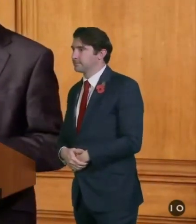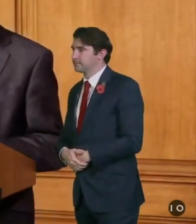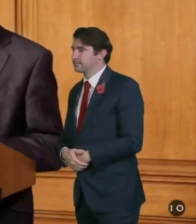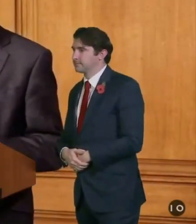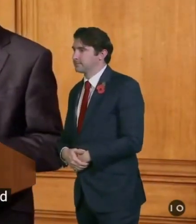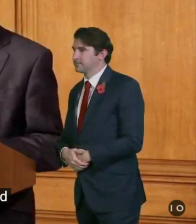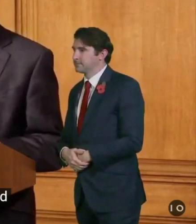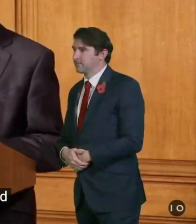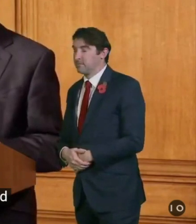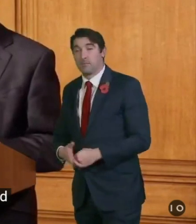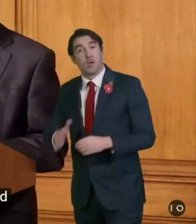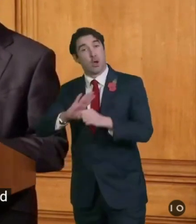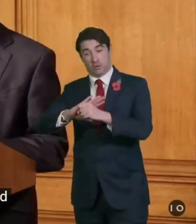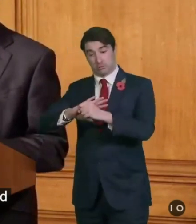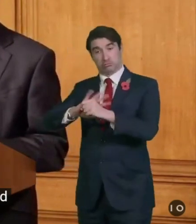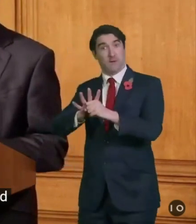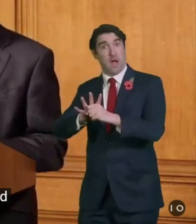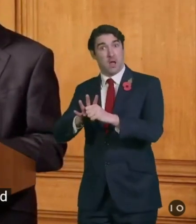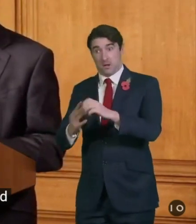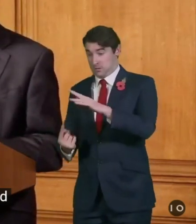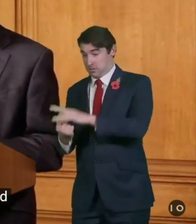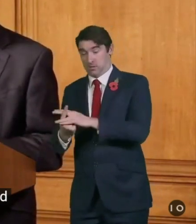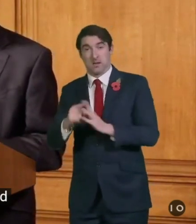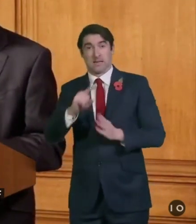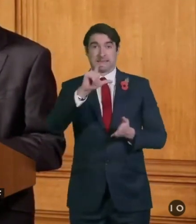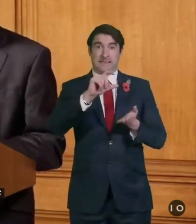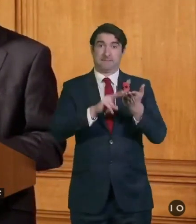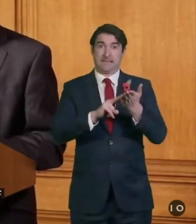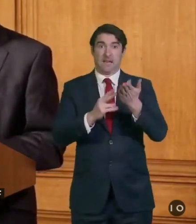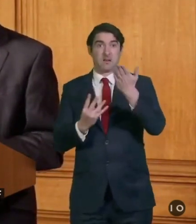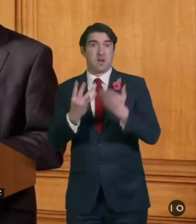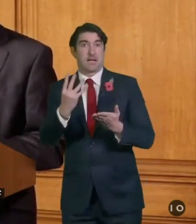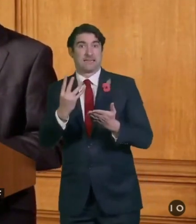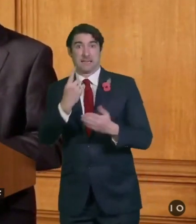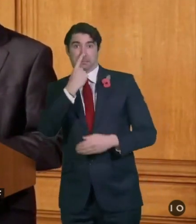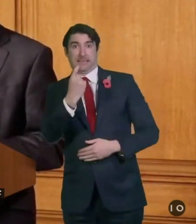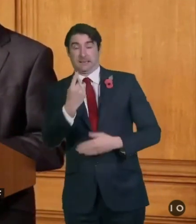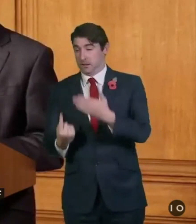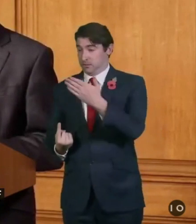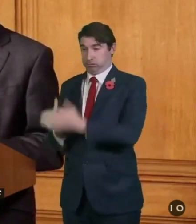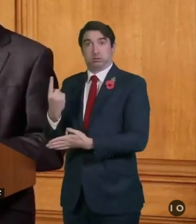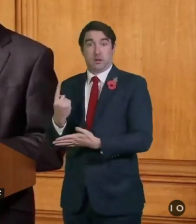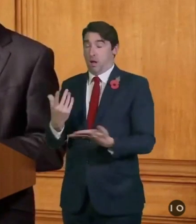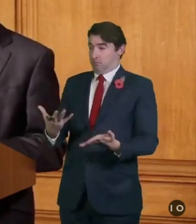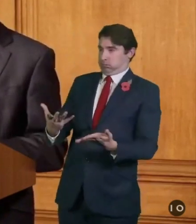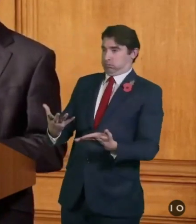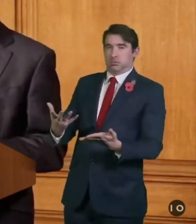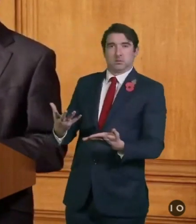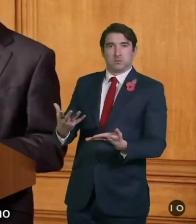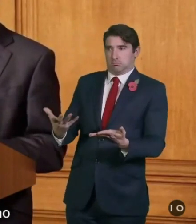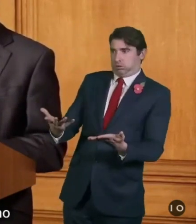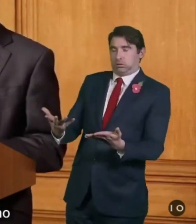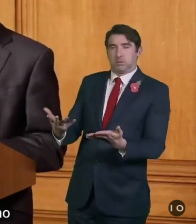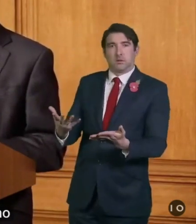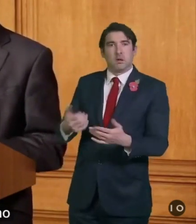shouldn't underestimate the impact of lockdown and all the other things that come along with that. There's no doubt, from the purely point of